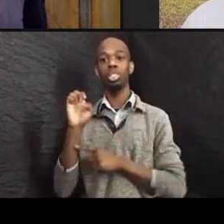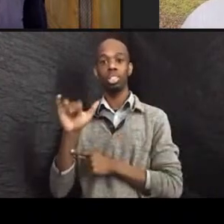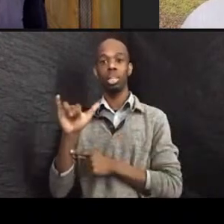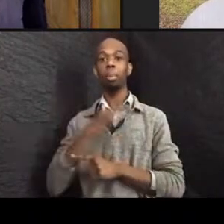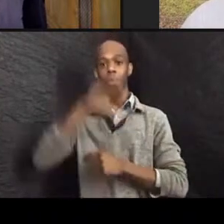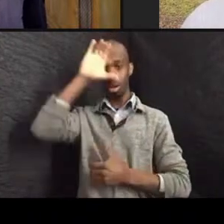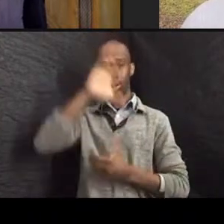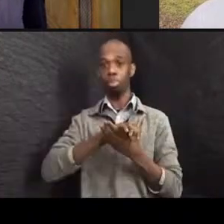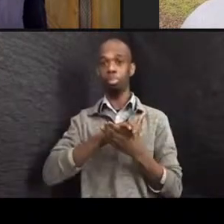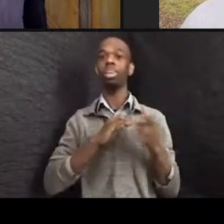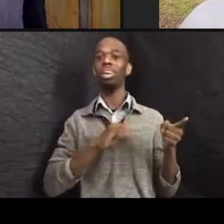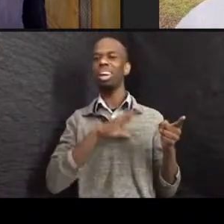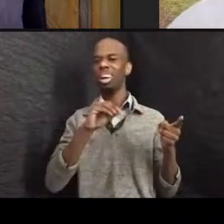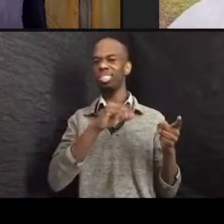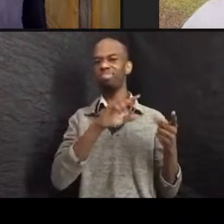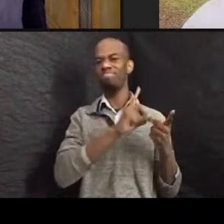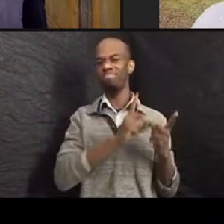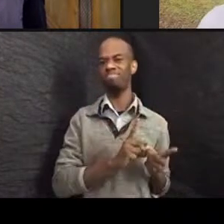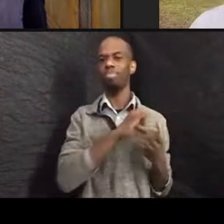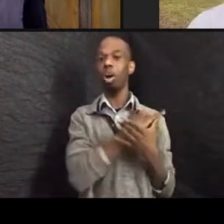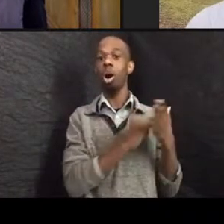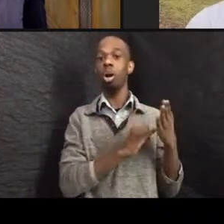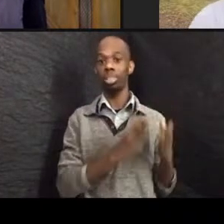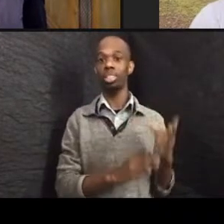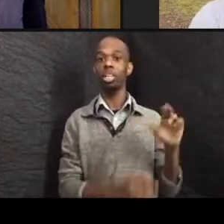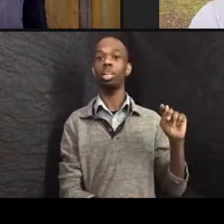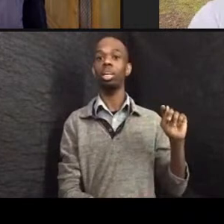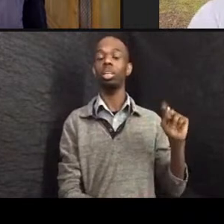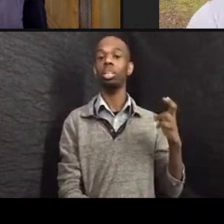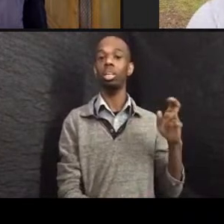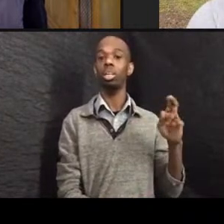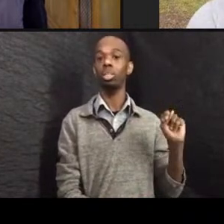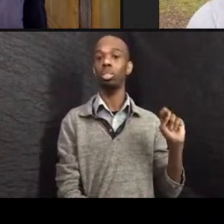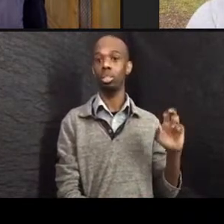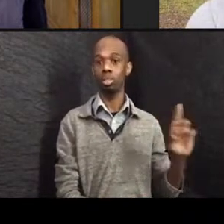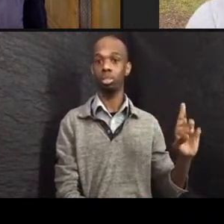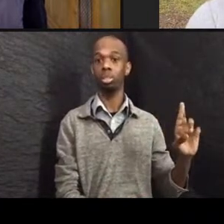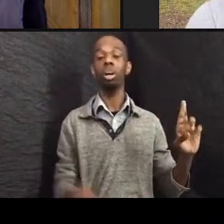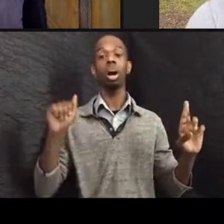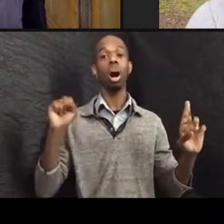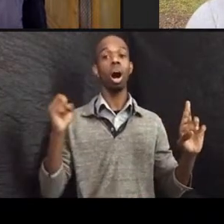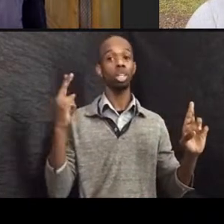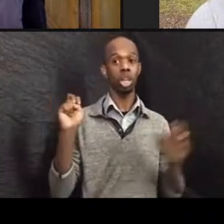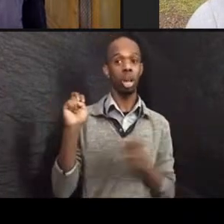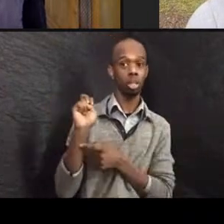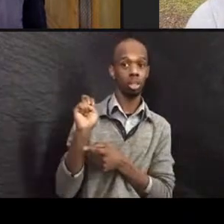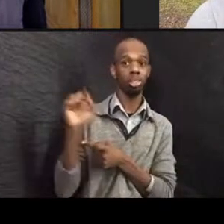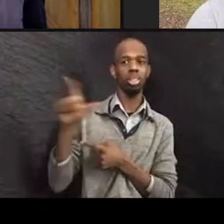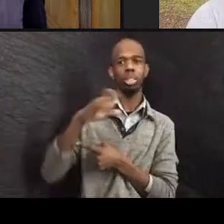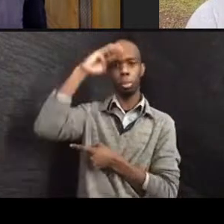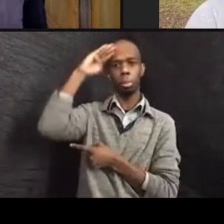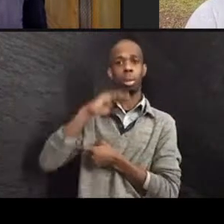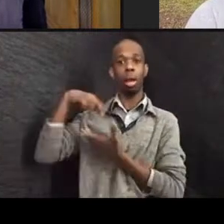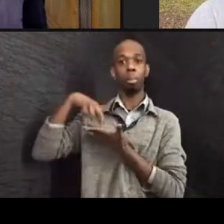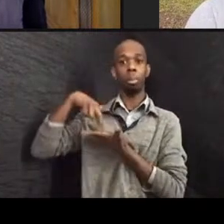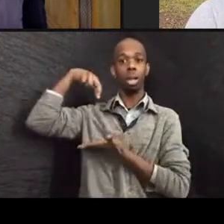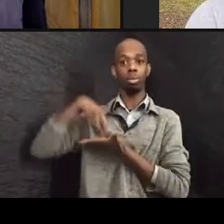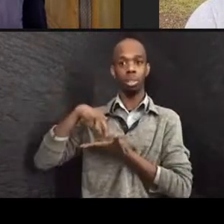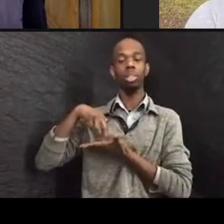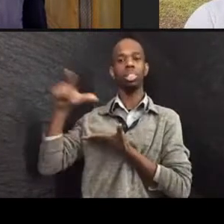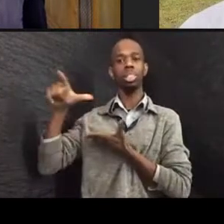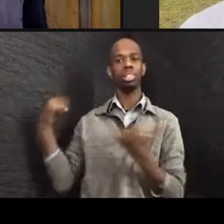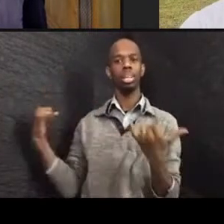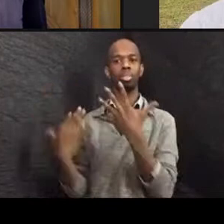Turner. Our daughter, Ashe Turner, a Black ballerina with locks, is in her junior year at Boston